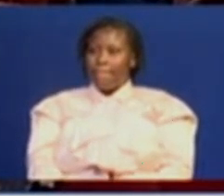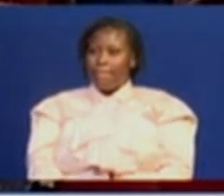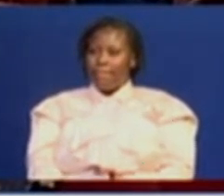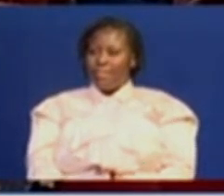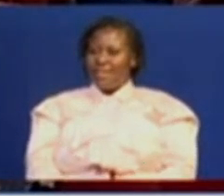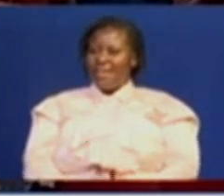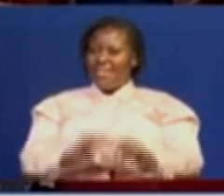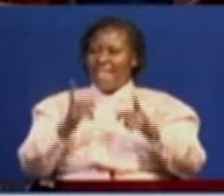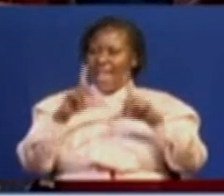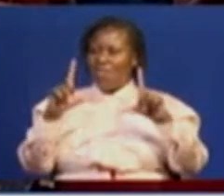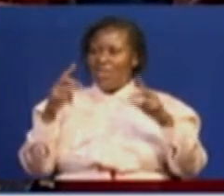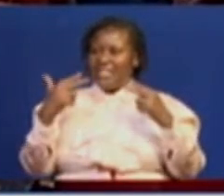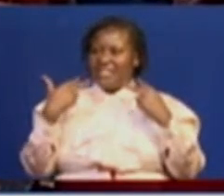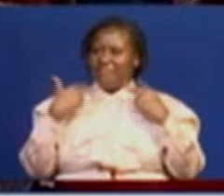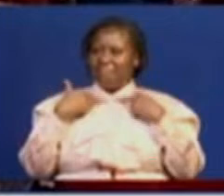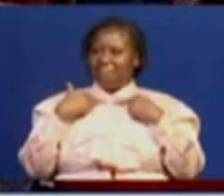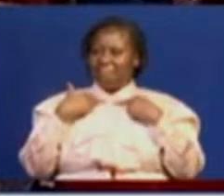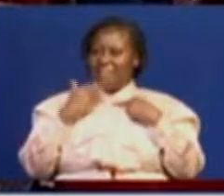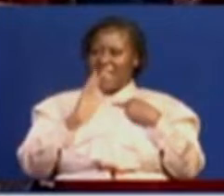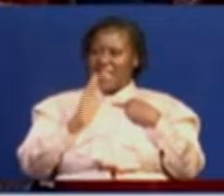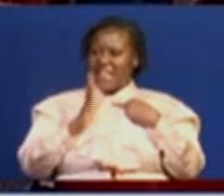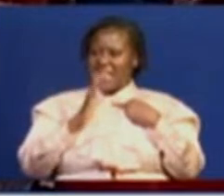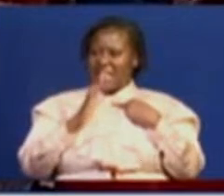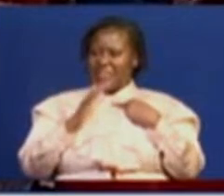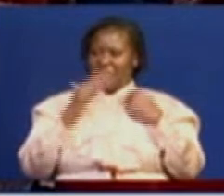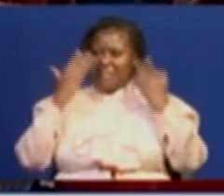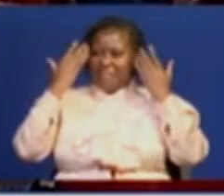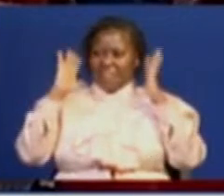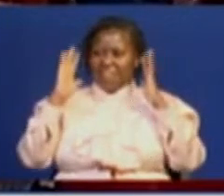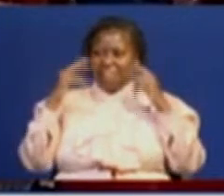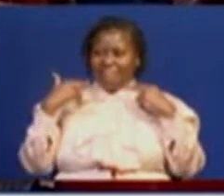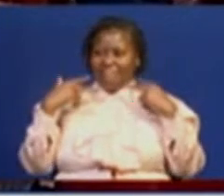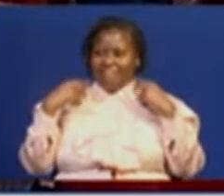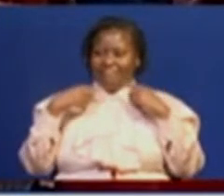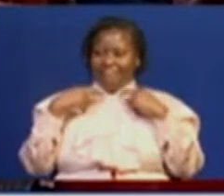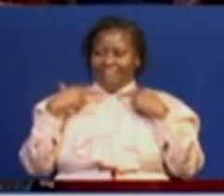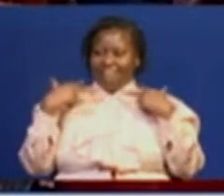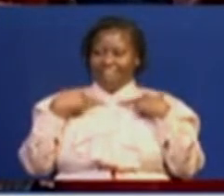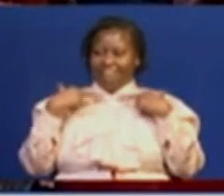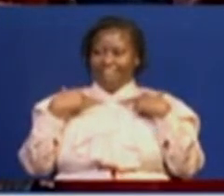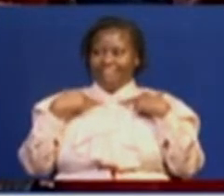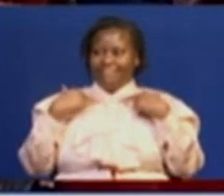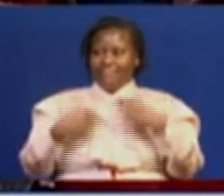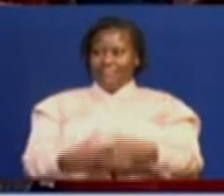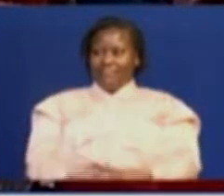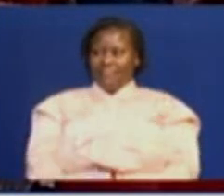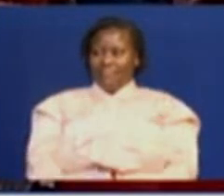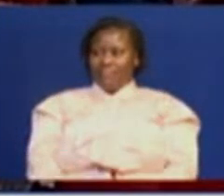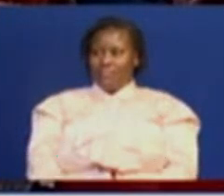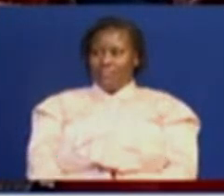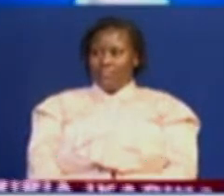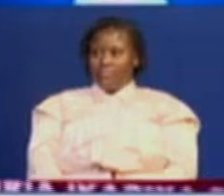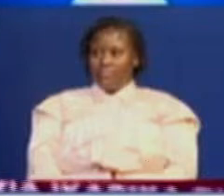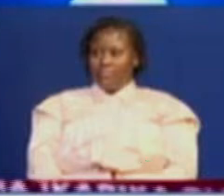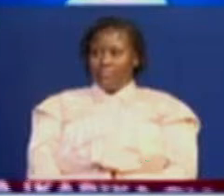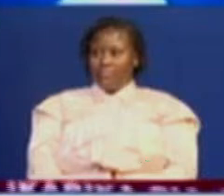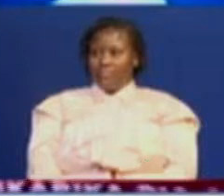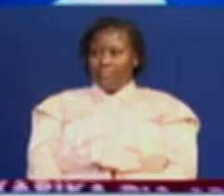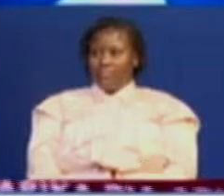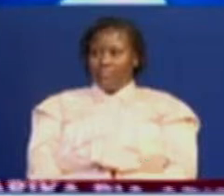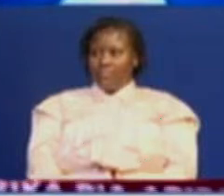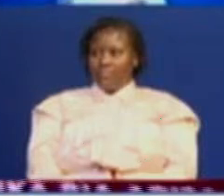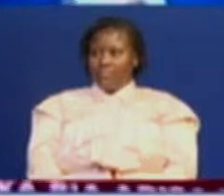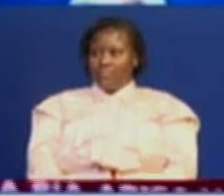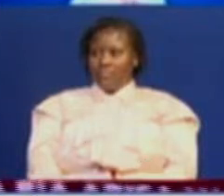Ndenda kuromba seneti yetu ya Kenya bakeyo tucokeria Kawira Mwangaza bamenye Kawira twina maita yangi ya tatatu ya